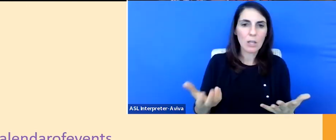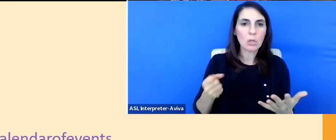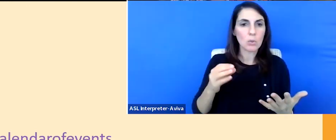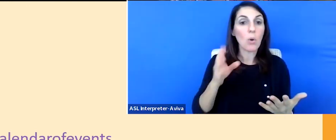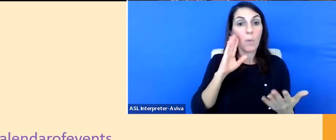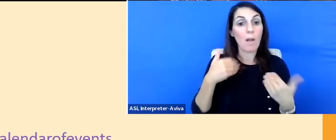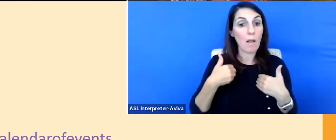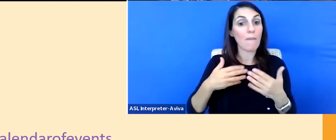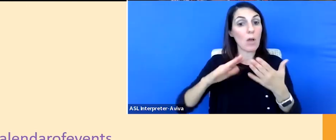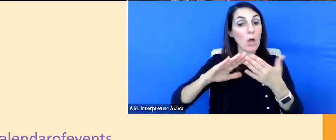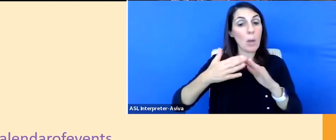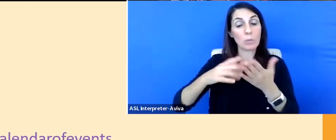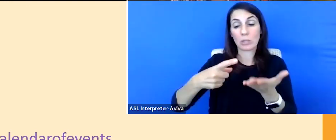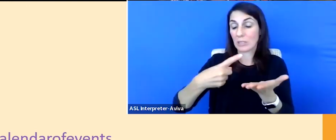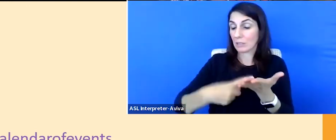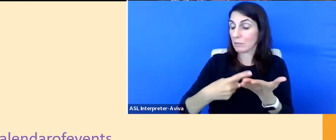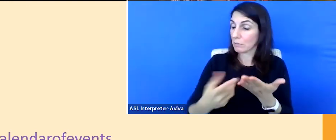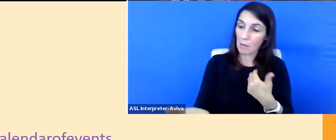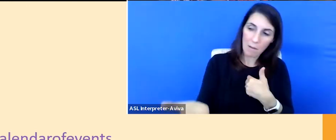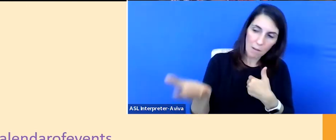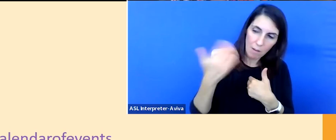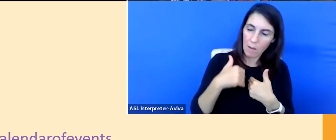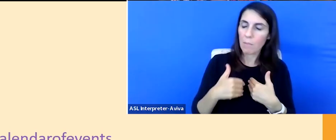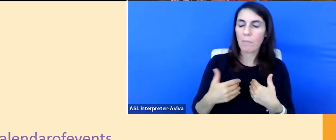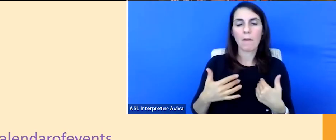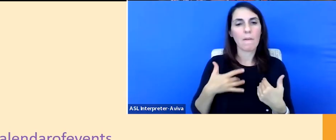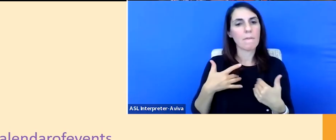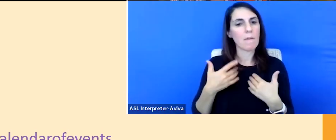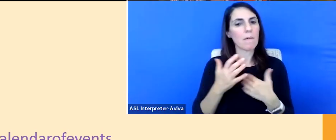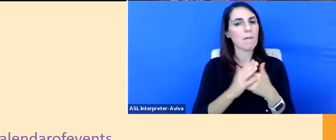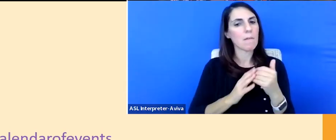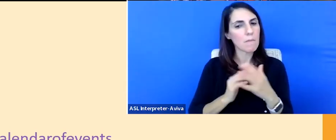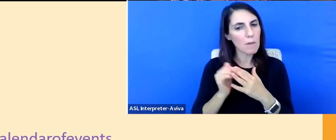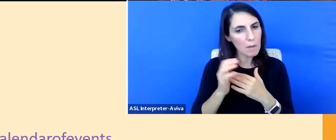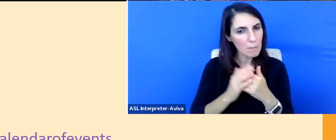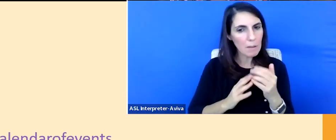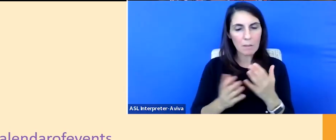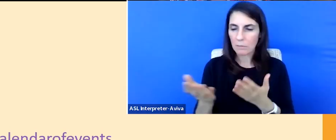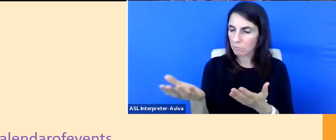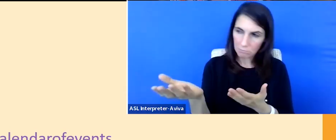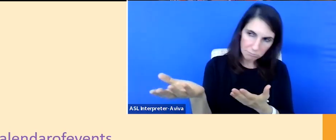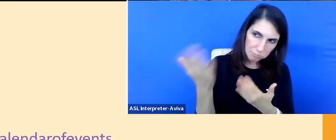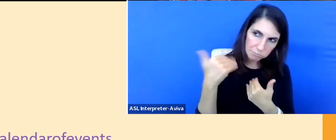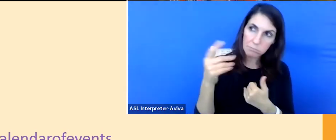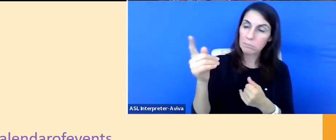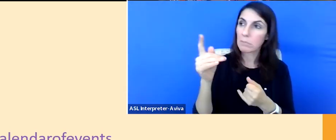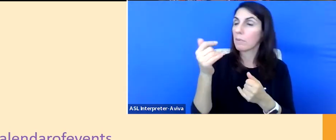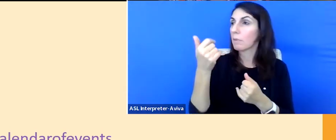be comfortable, come through, and bring some questions that you want